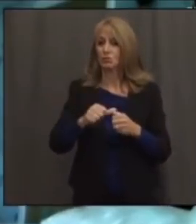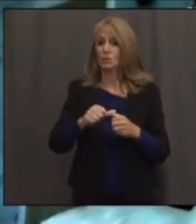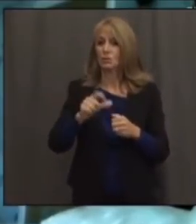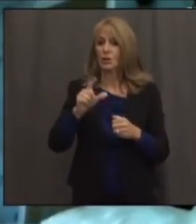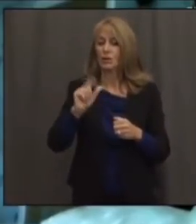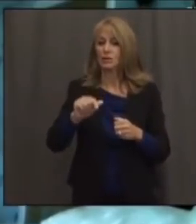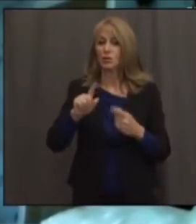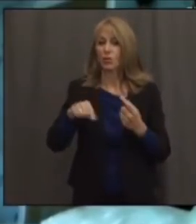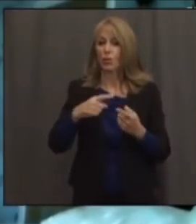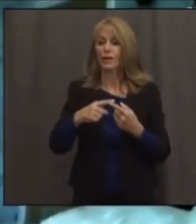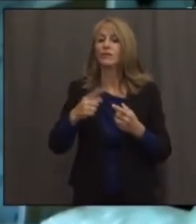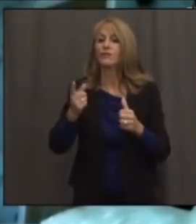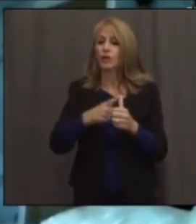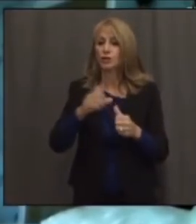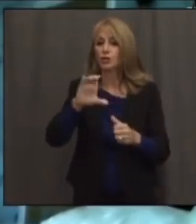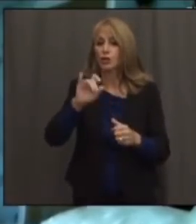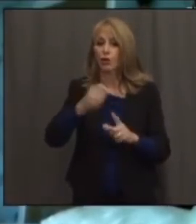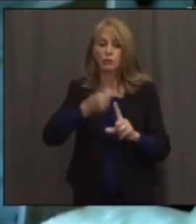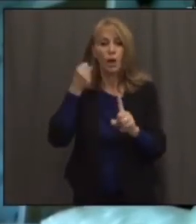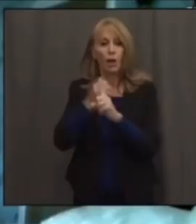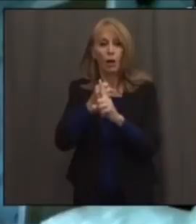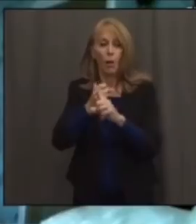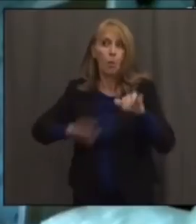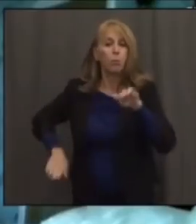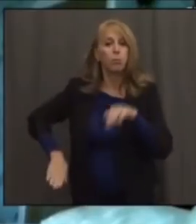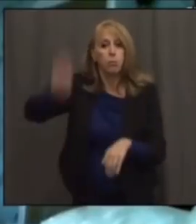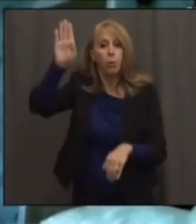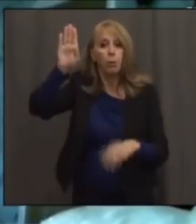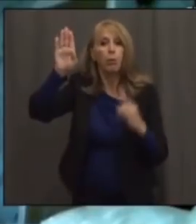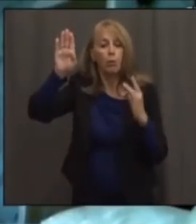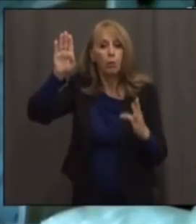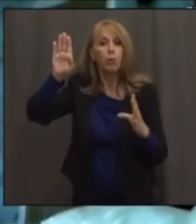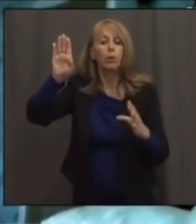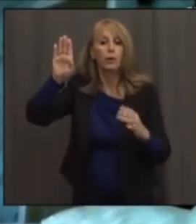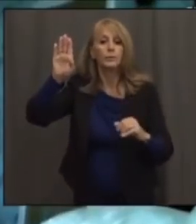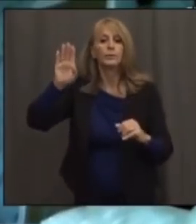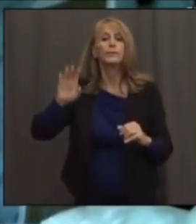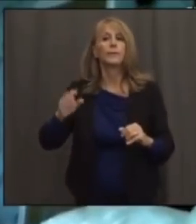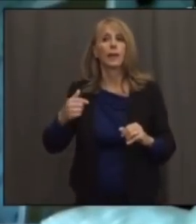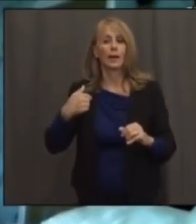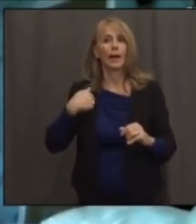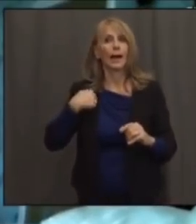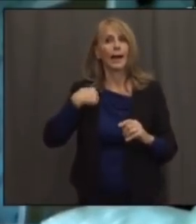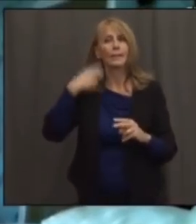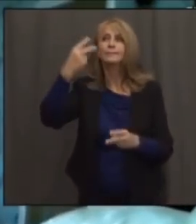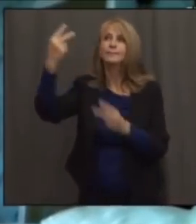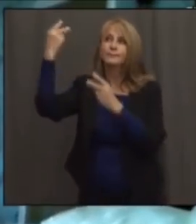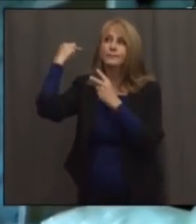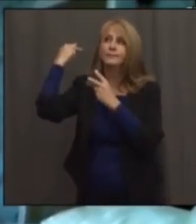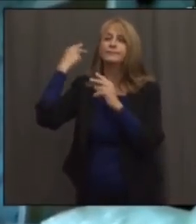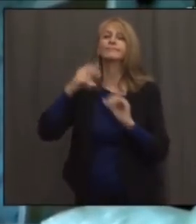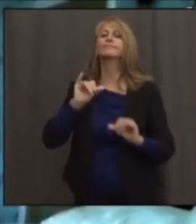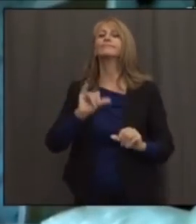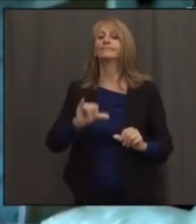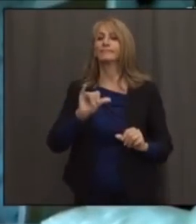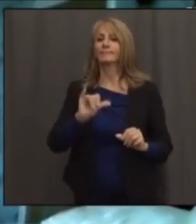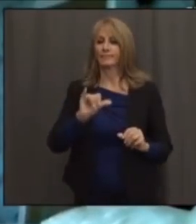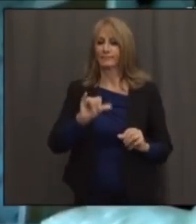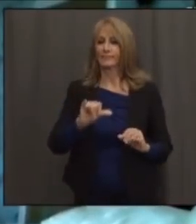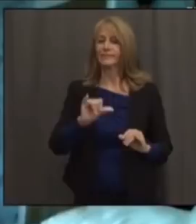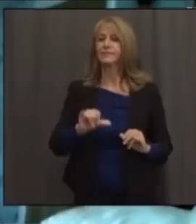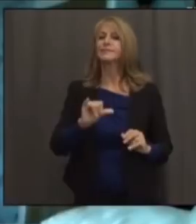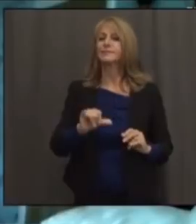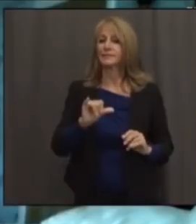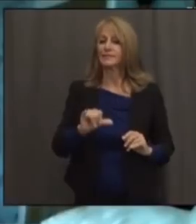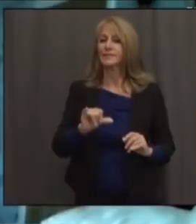our first surge, what we've experienced in the pandemic. And I just remember very vividly, really, this goes back to